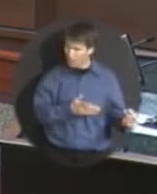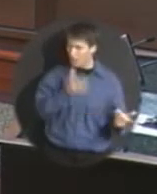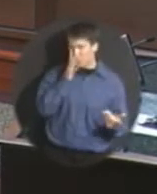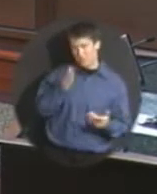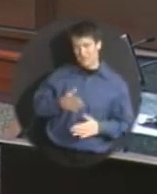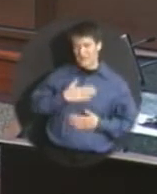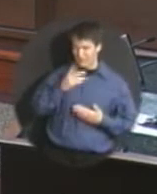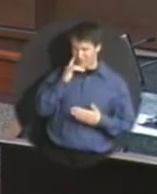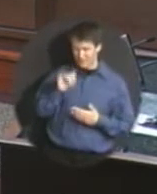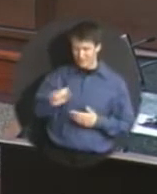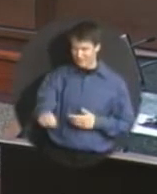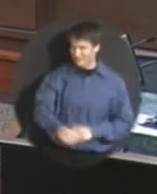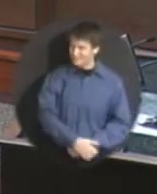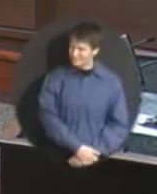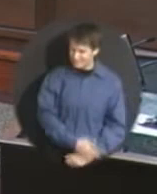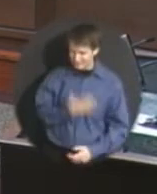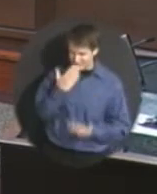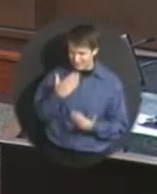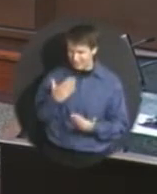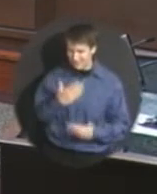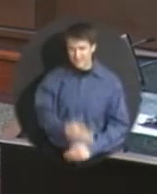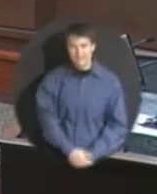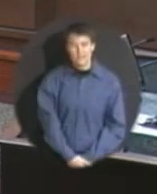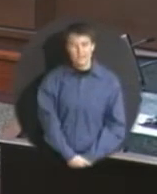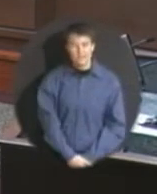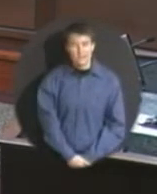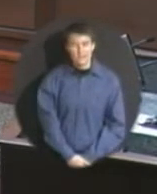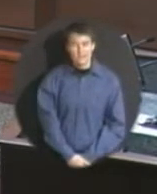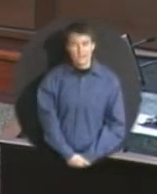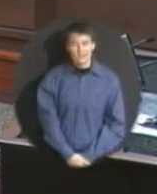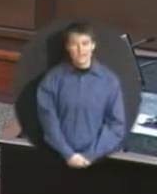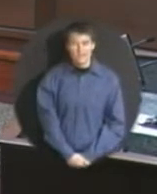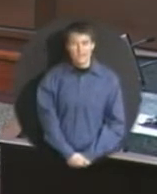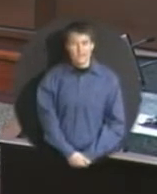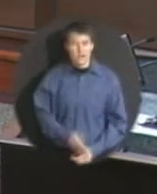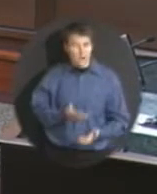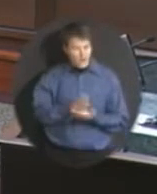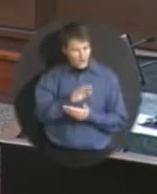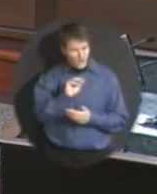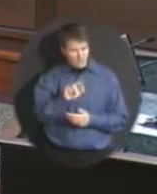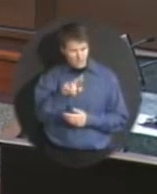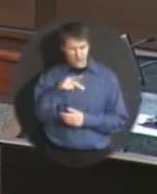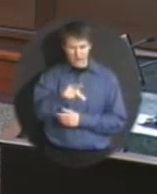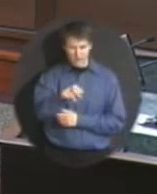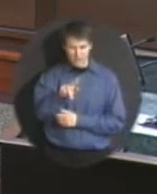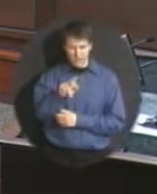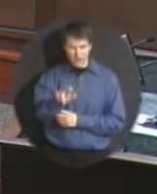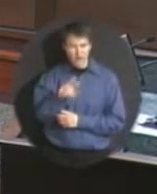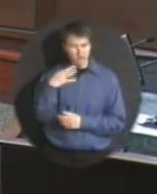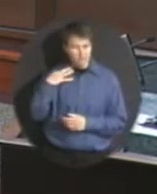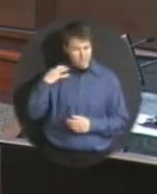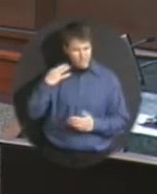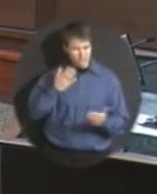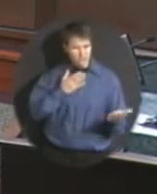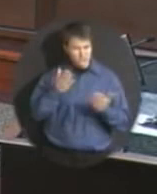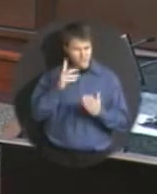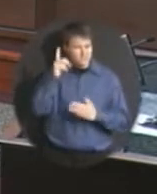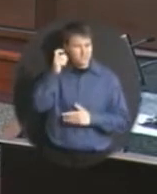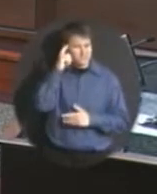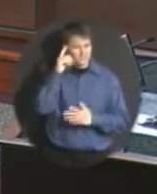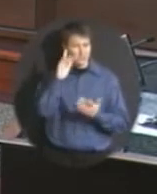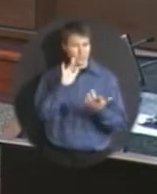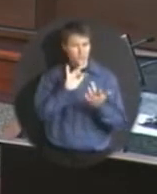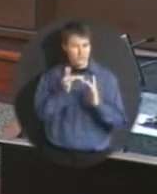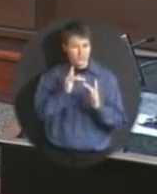Okay. Thank you. All right, so Mr. Parker has volunteered to serve on the Governmental Relations Network Board.